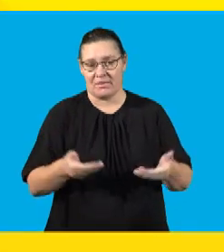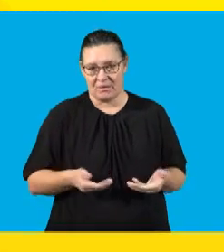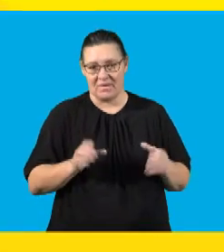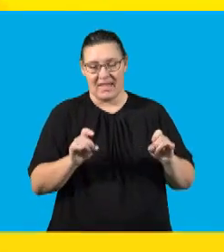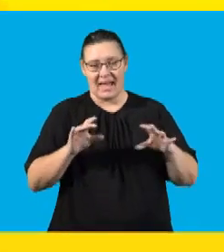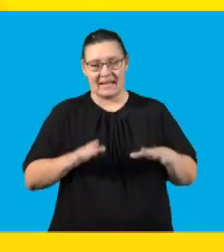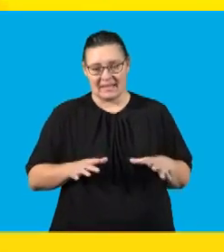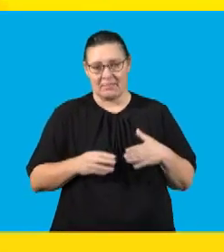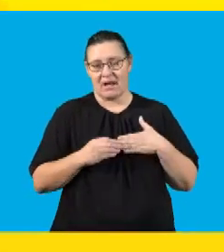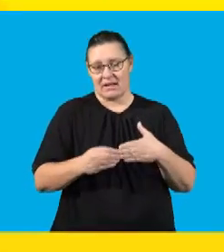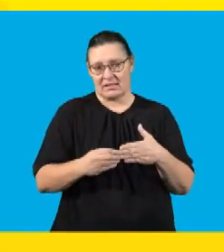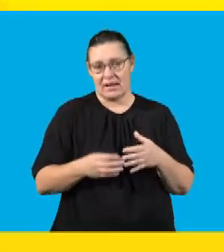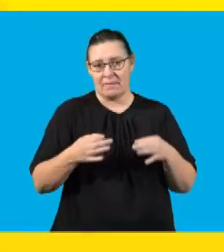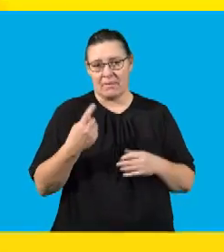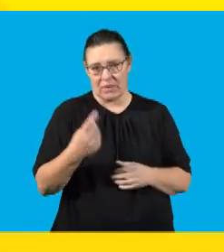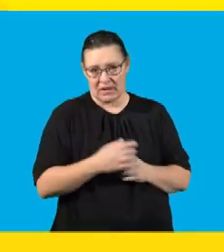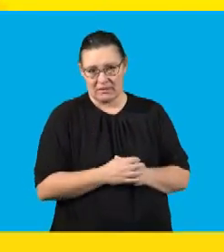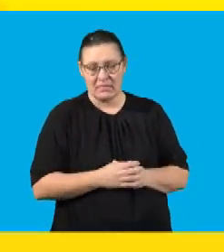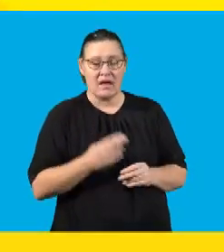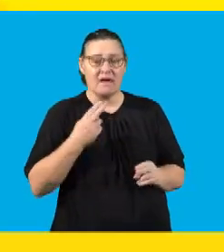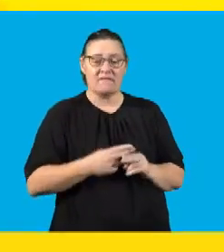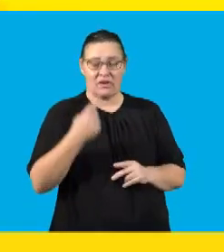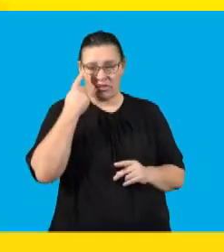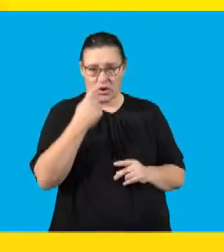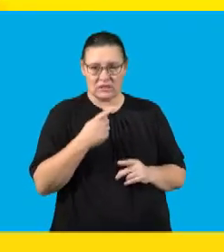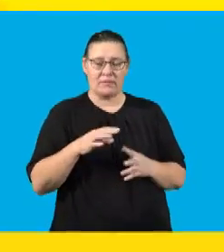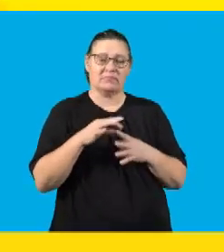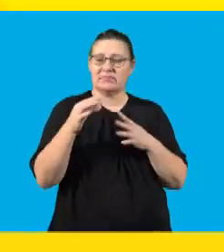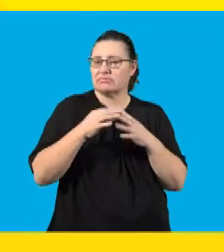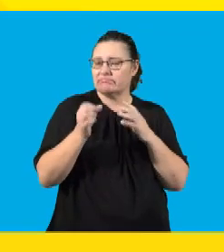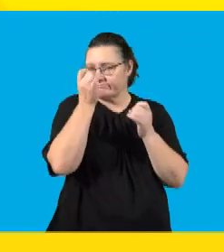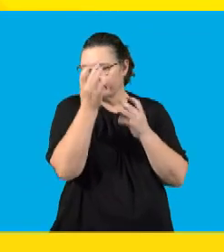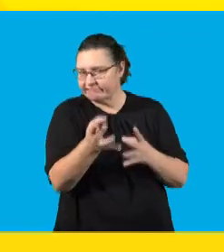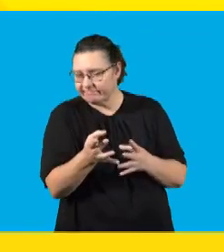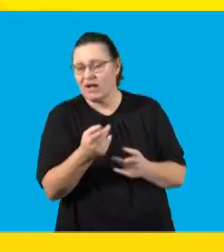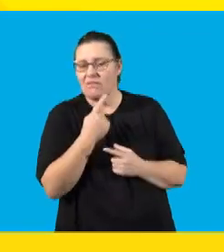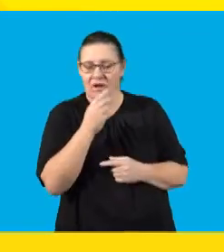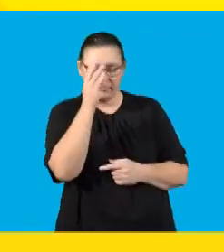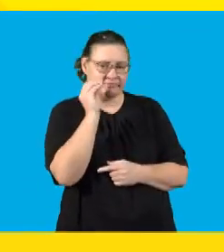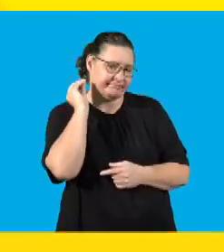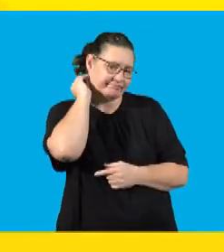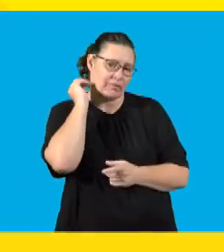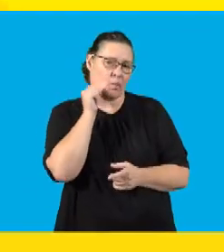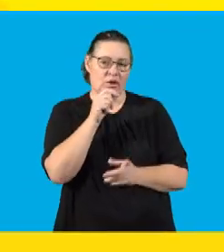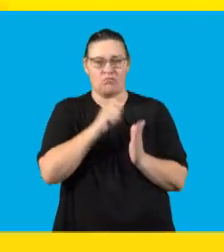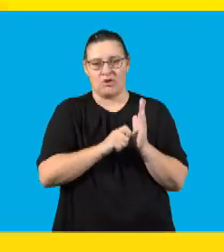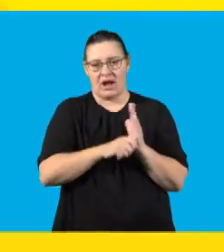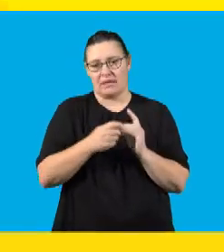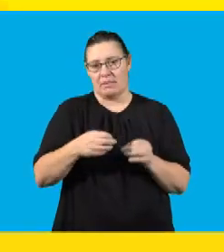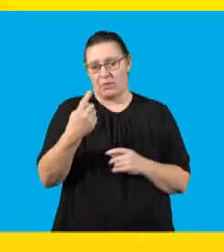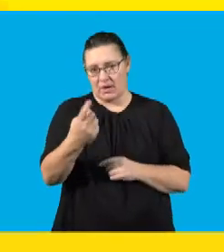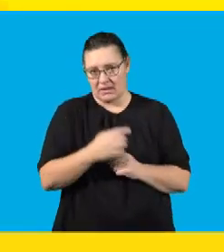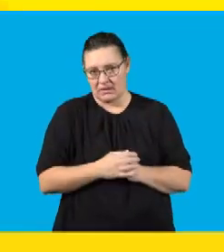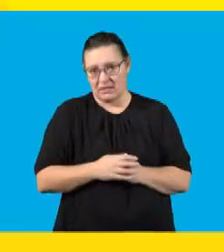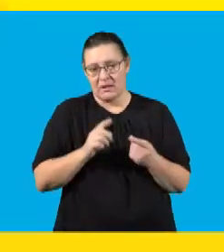Welcome back, learners, to this exam guide on paper 1. I have some final thoughts, a few tips for you to keep in mind when you're writing